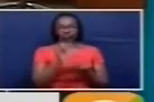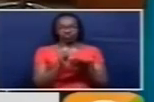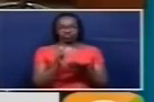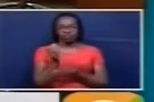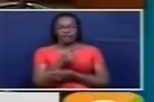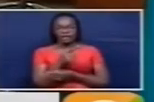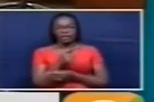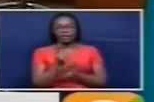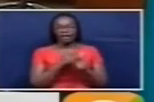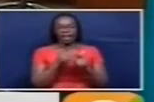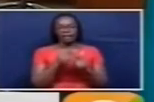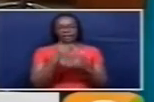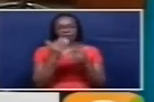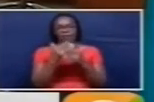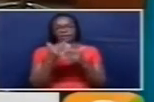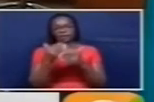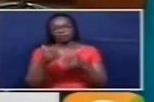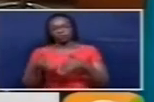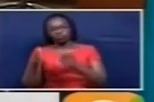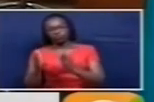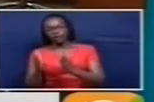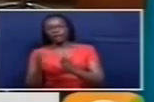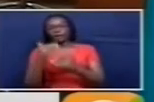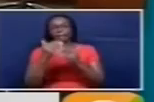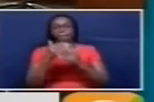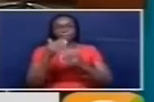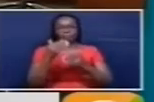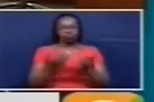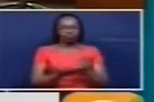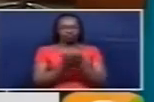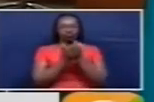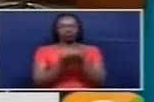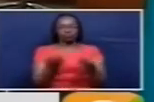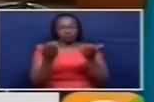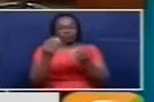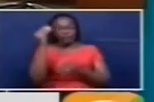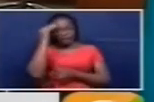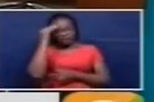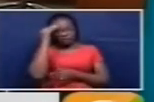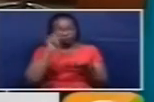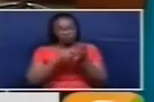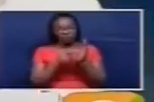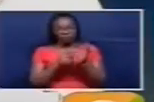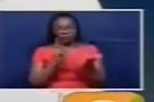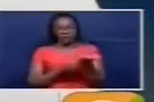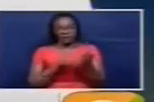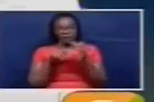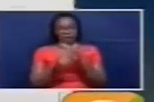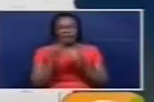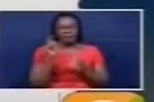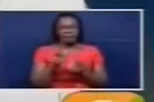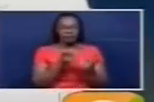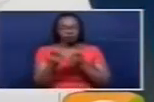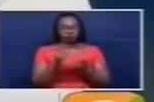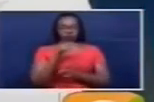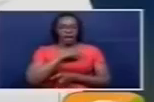infrastructure, education, development and health. And that means that when you go to parliament, my first decision actually is actually we must lower salaries, we must remove allowances. That is number one. Number